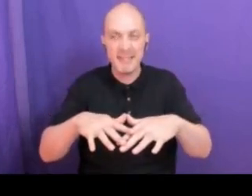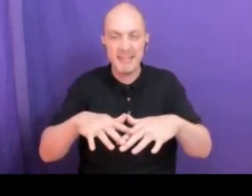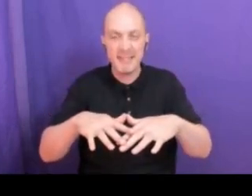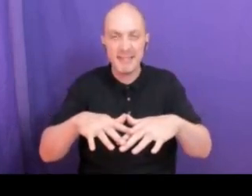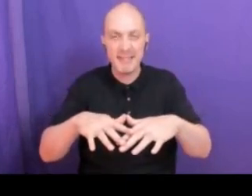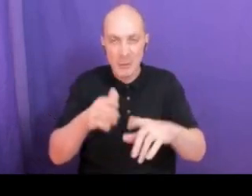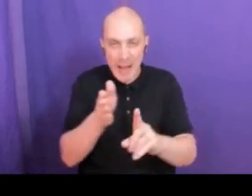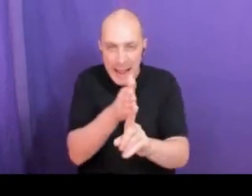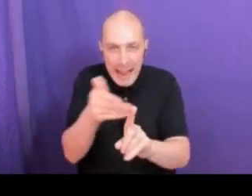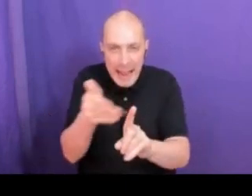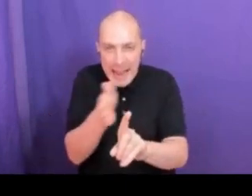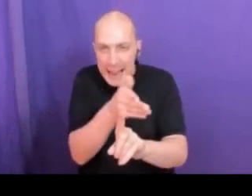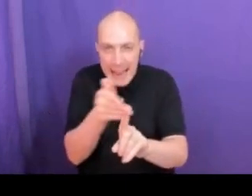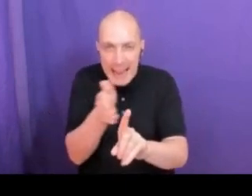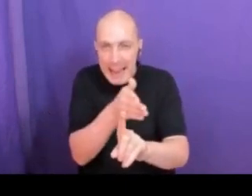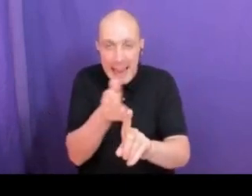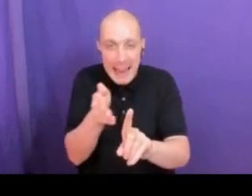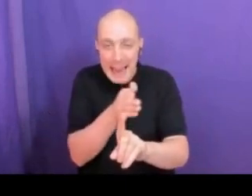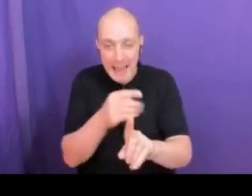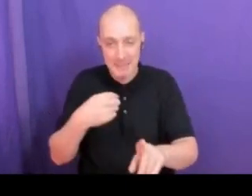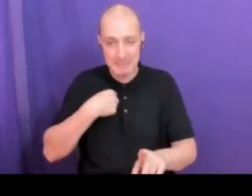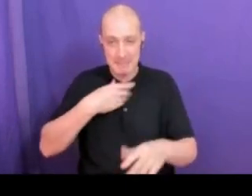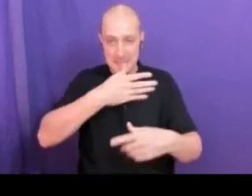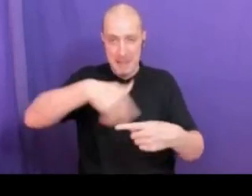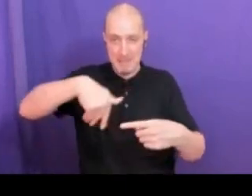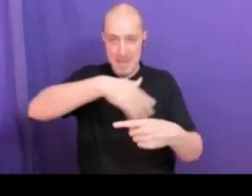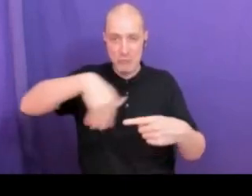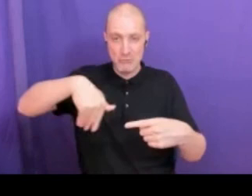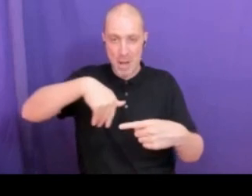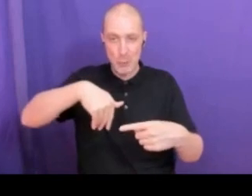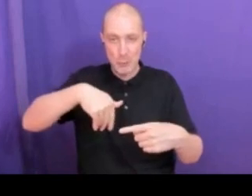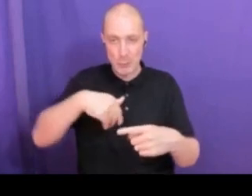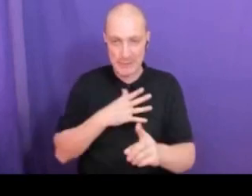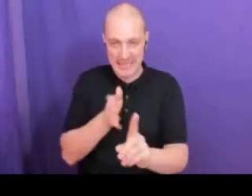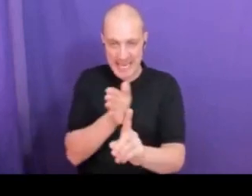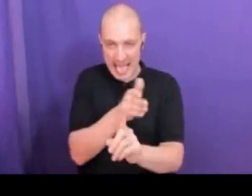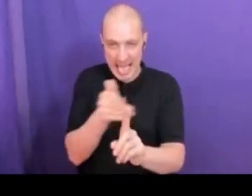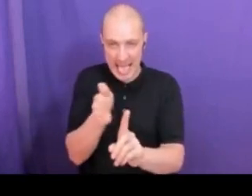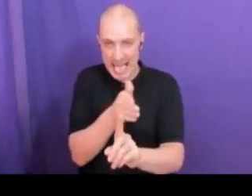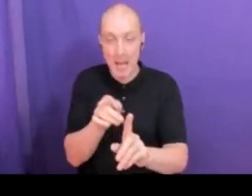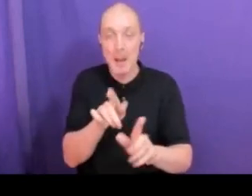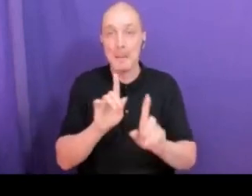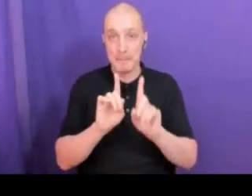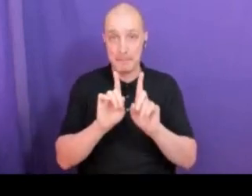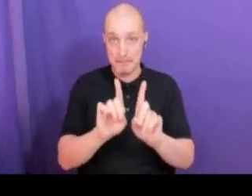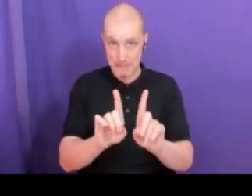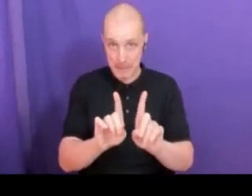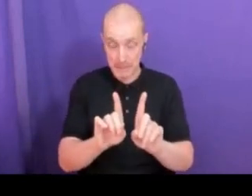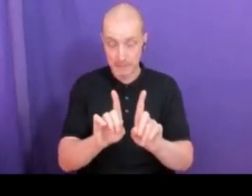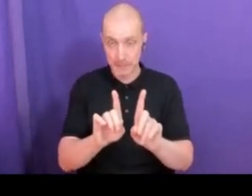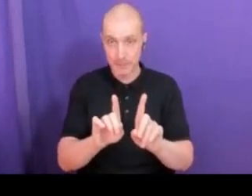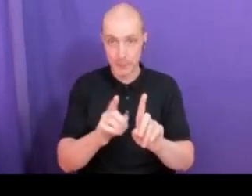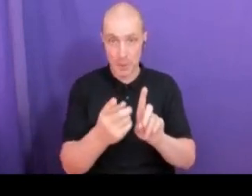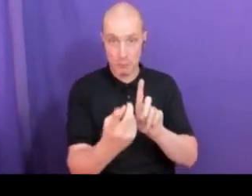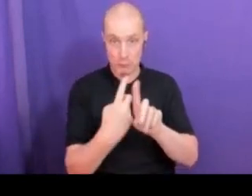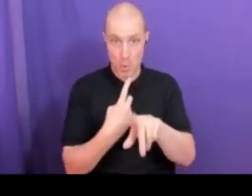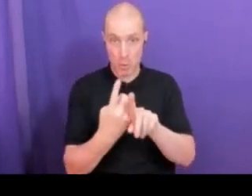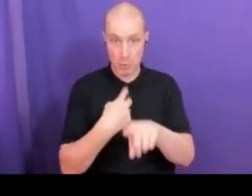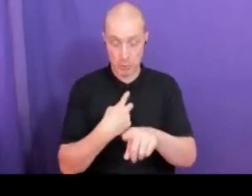This is data that's really useful for the clinicians and for the clinics themselves. So they want to contribute and they want to share.